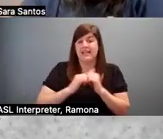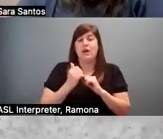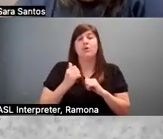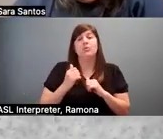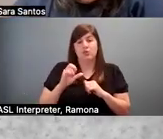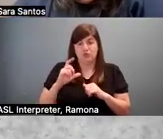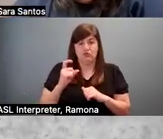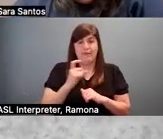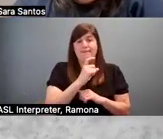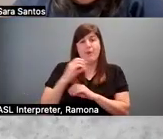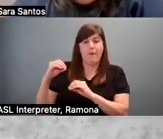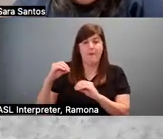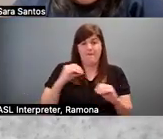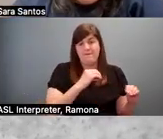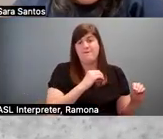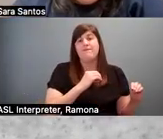forward.